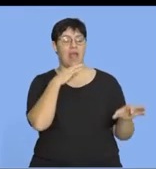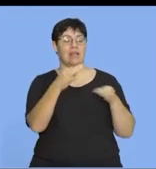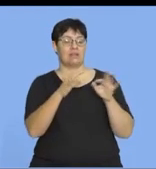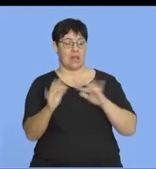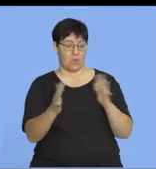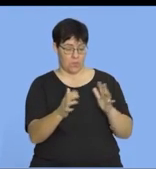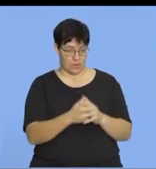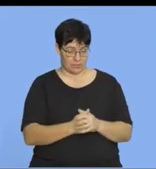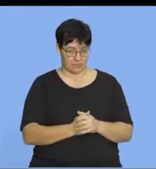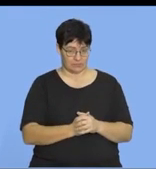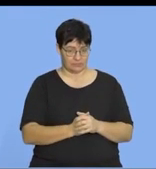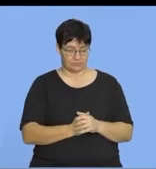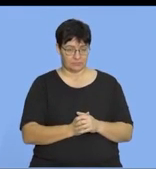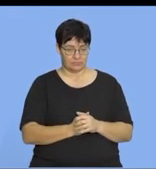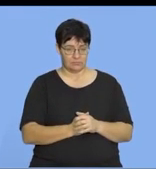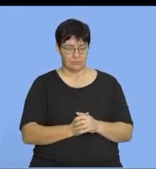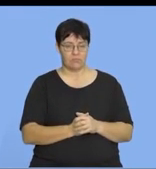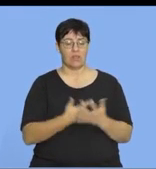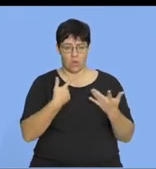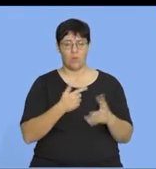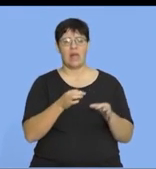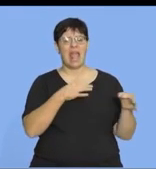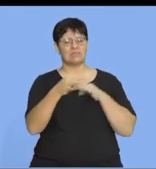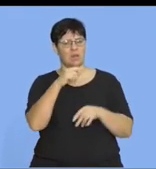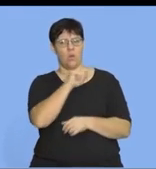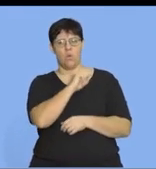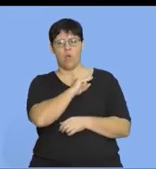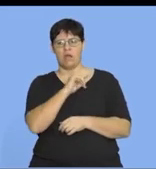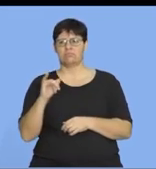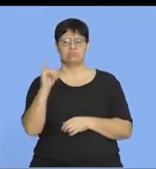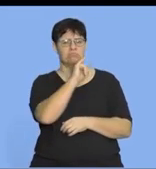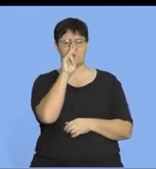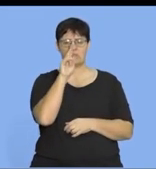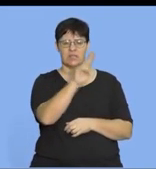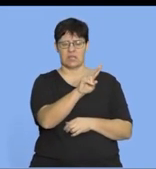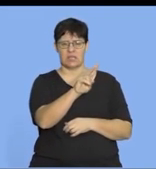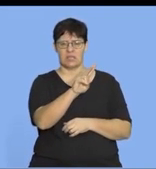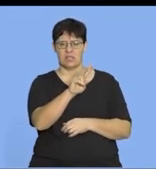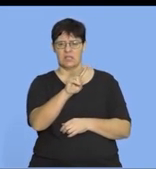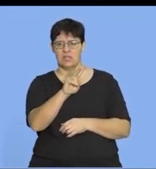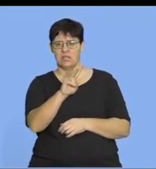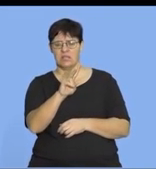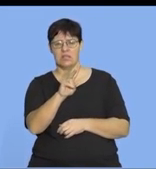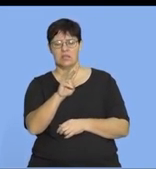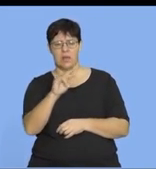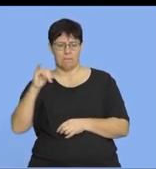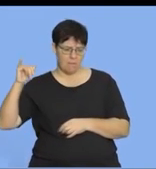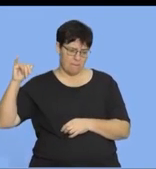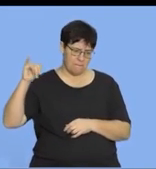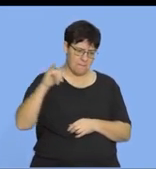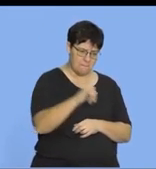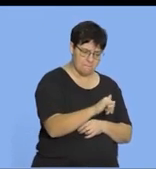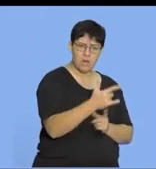that. So now it says, explain why the plane can be seen moving towards the Earth and not vice versa.